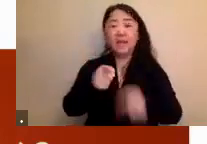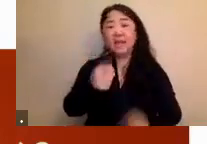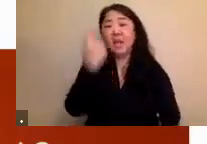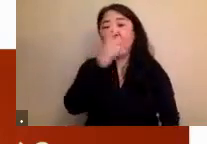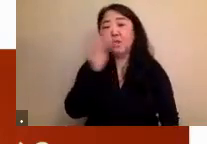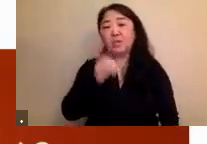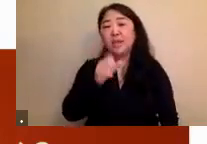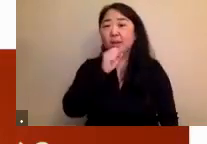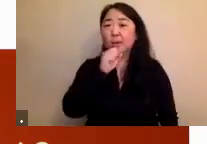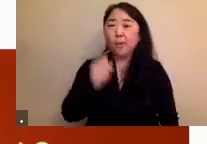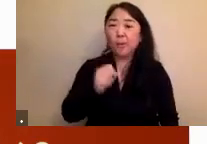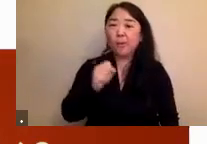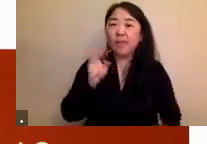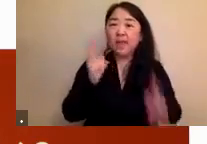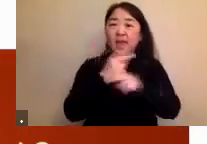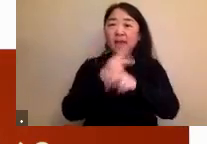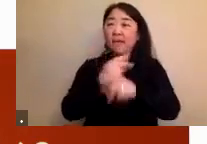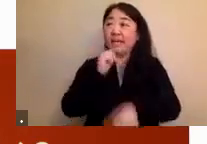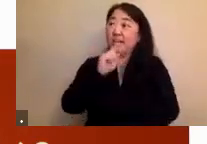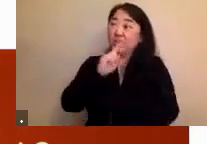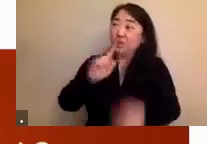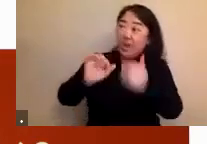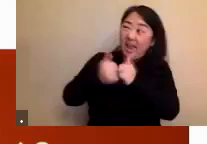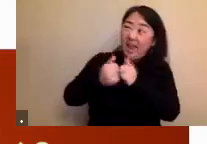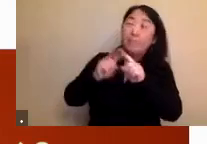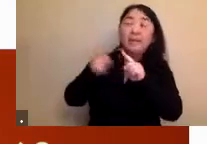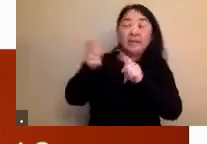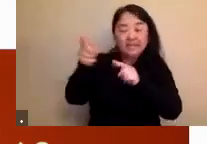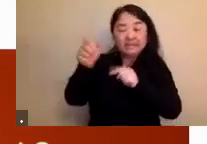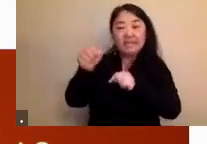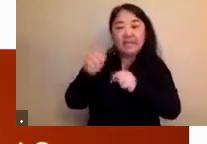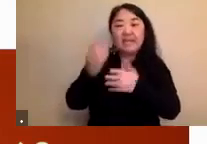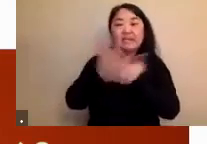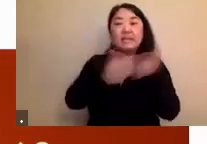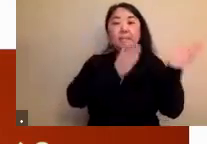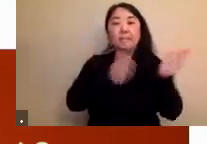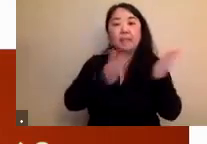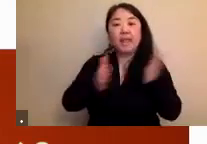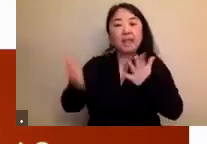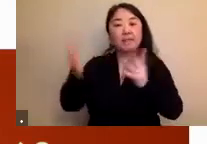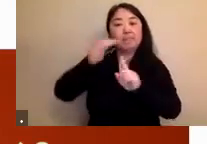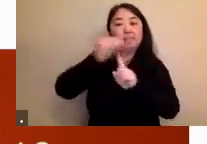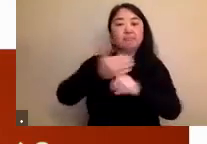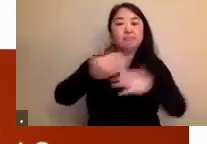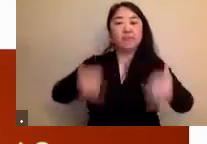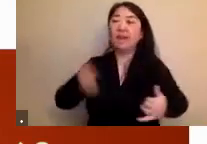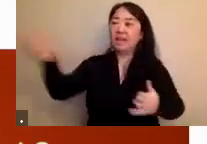not sure how they plan on doing it, but there's some plan in place. And he's been talking about it.